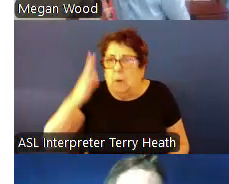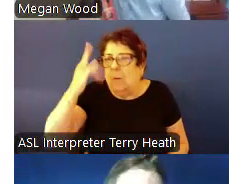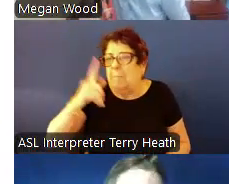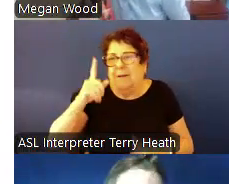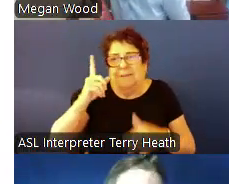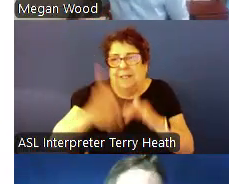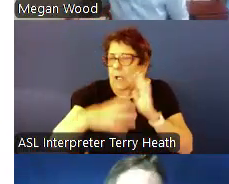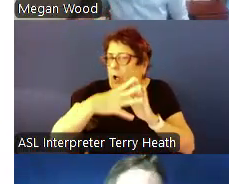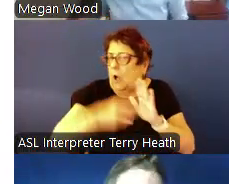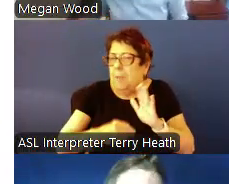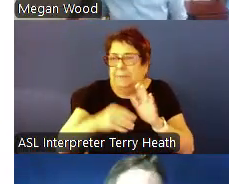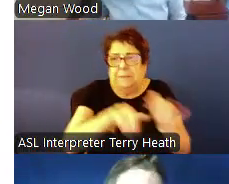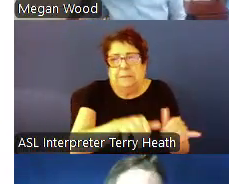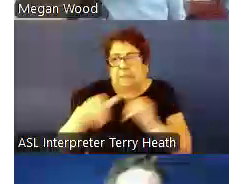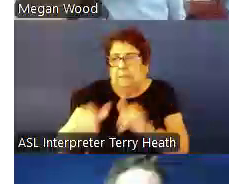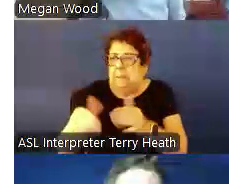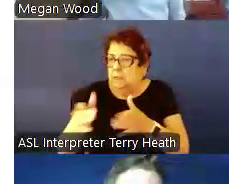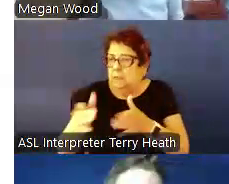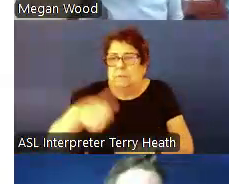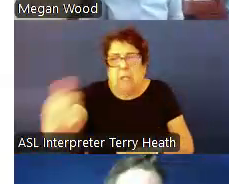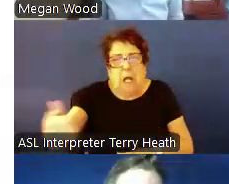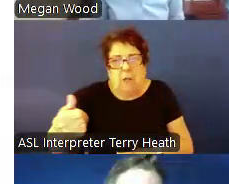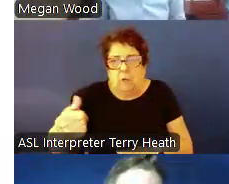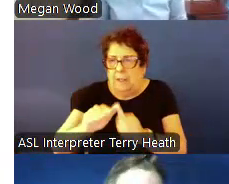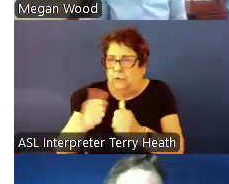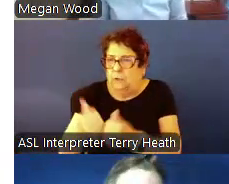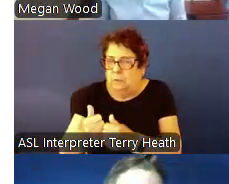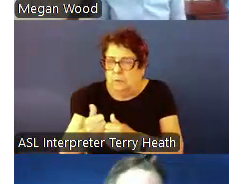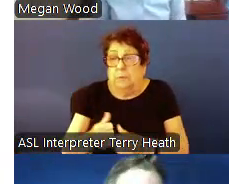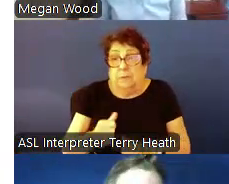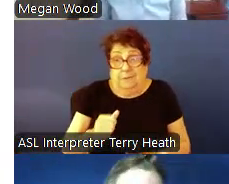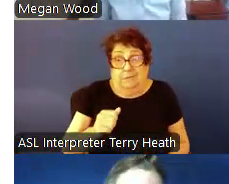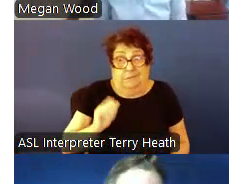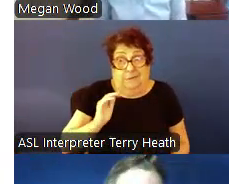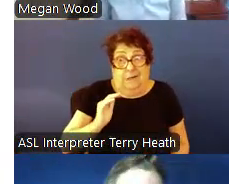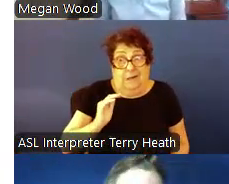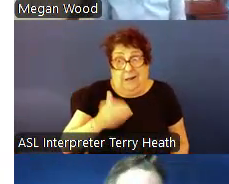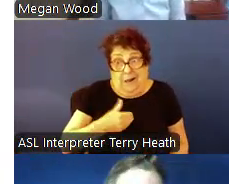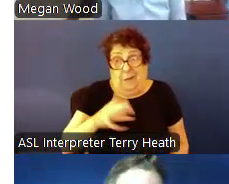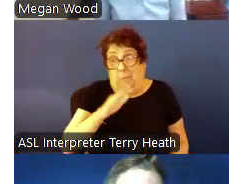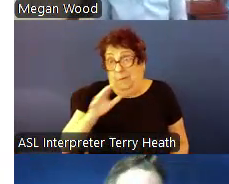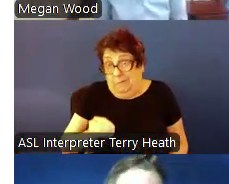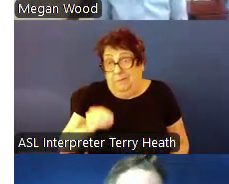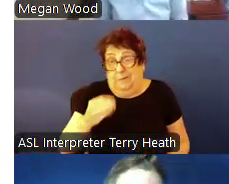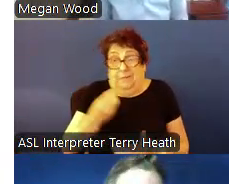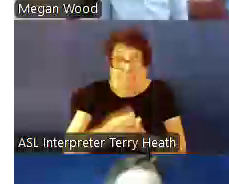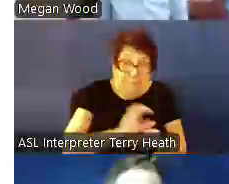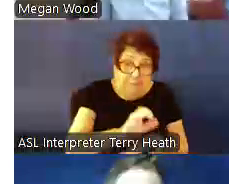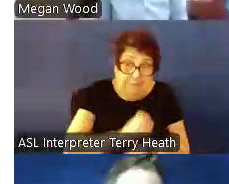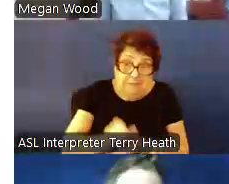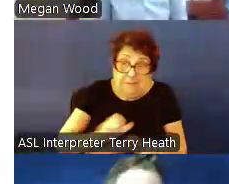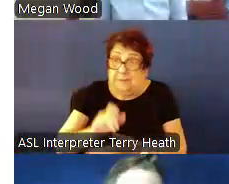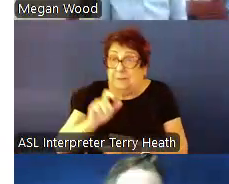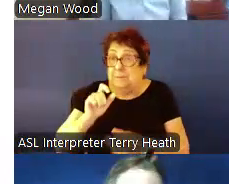funding. And there are entities in our county that fund very specific things. For instance, Community Action or Tazewell